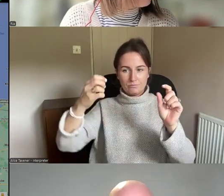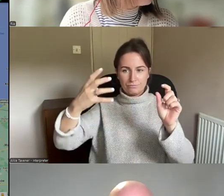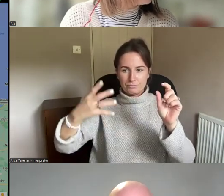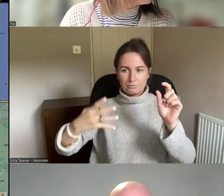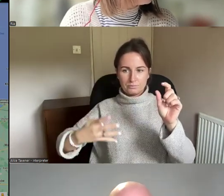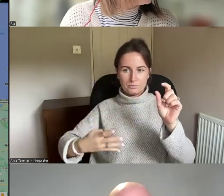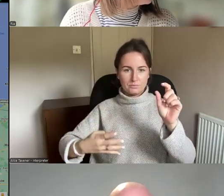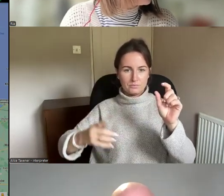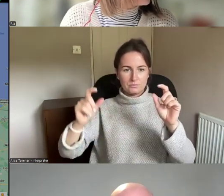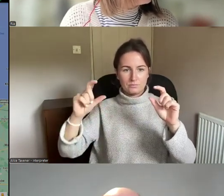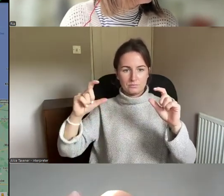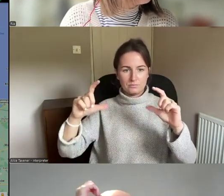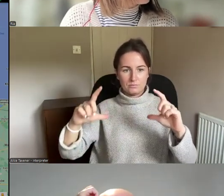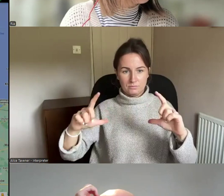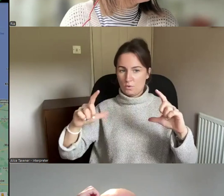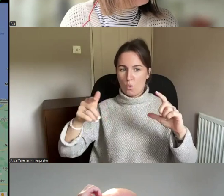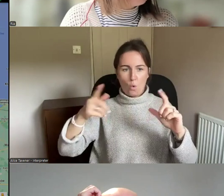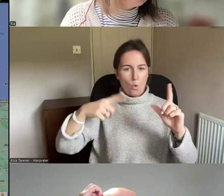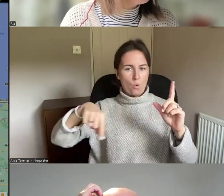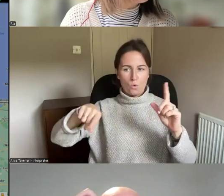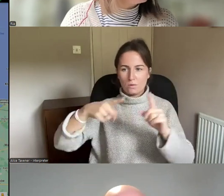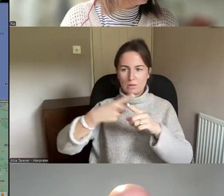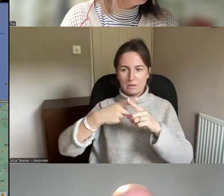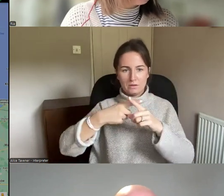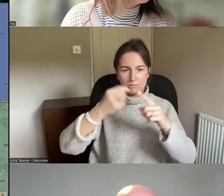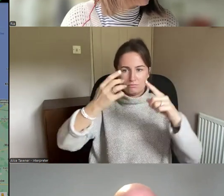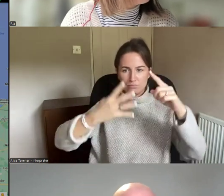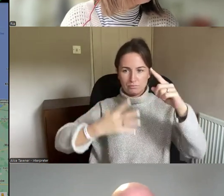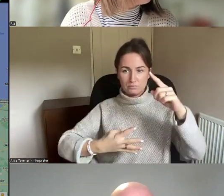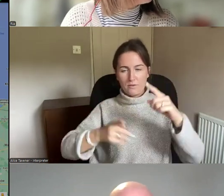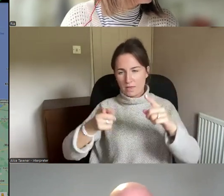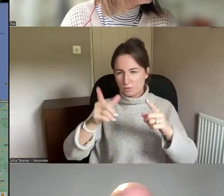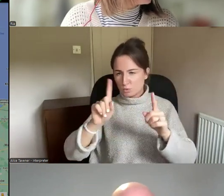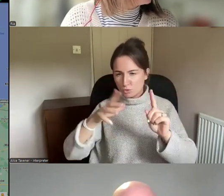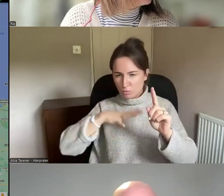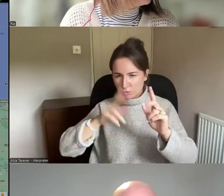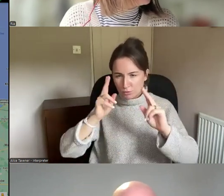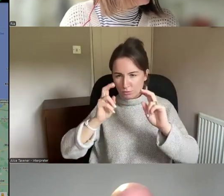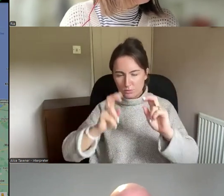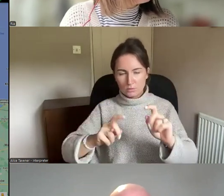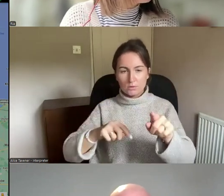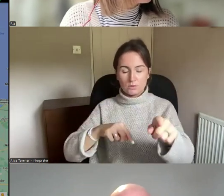the parliamentary constituencies in England, if that was the particular area that you were interested in.